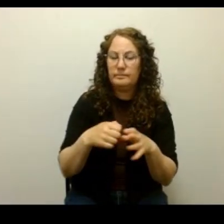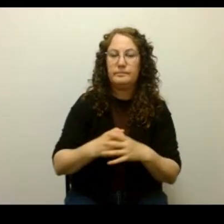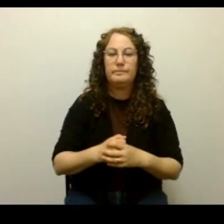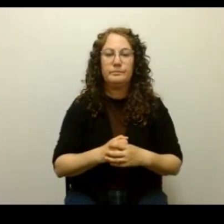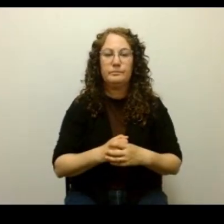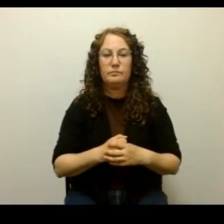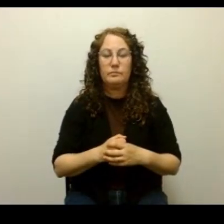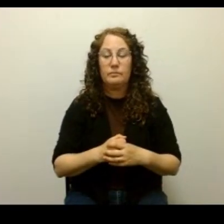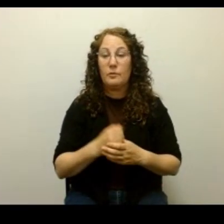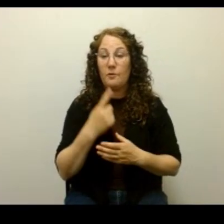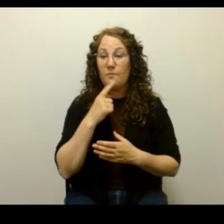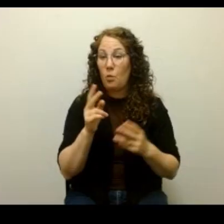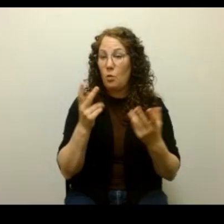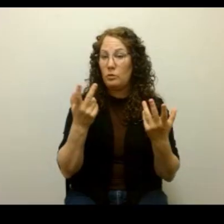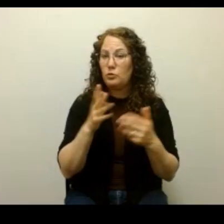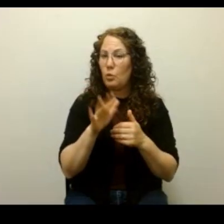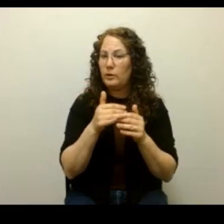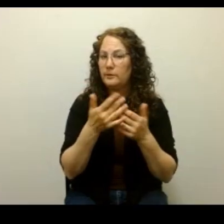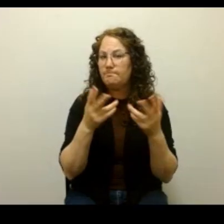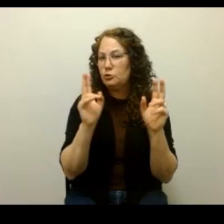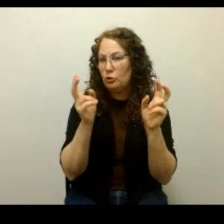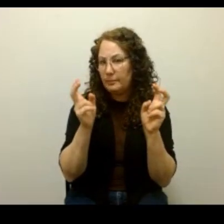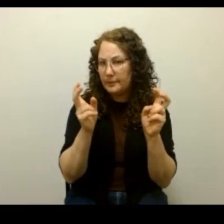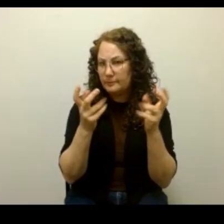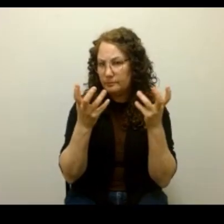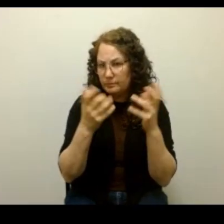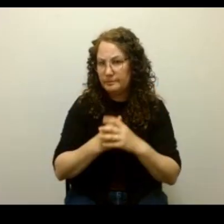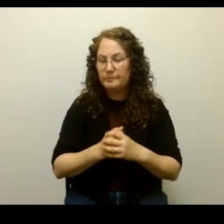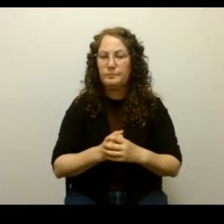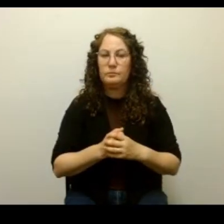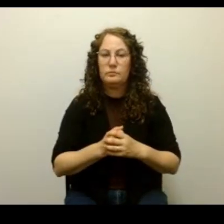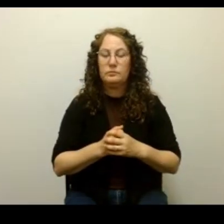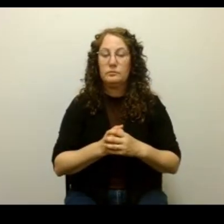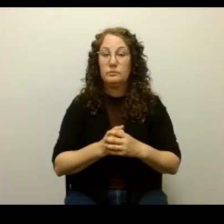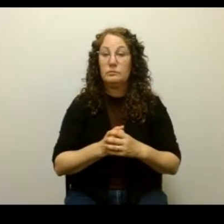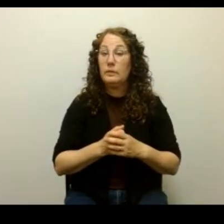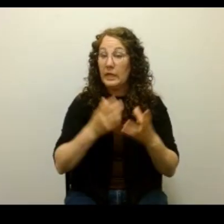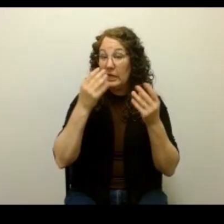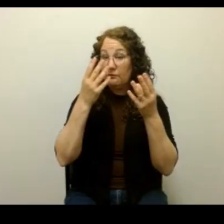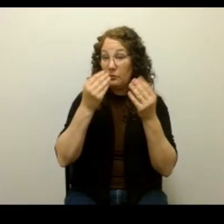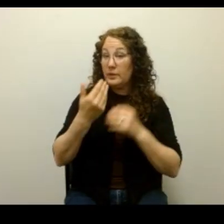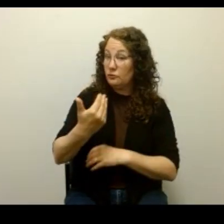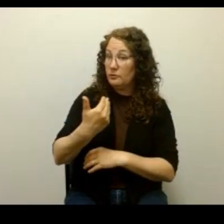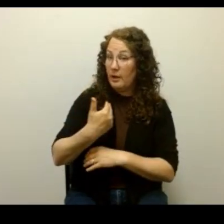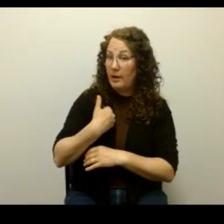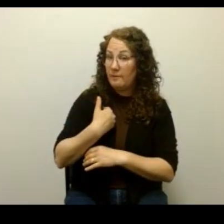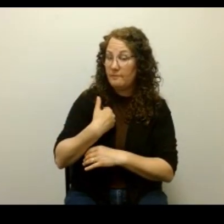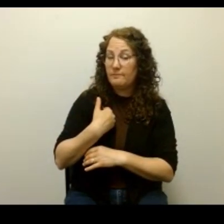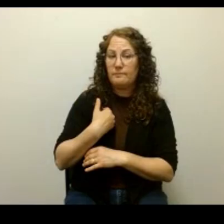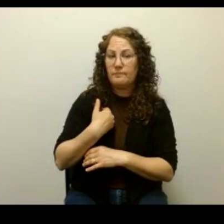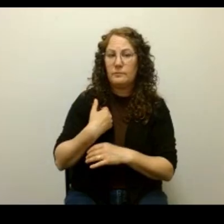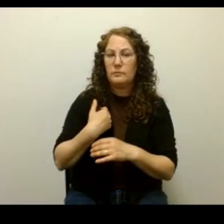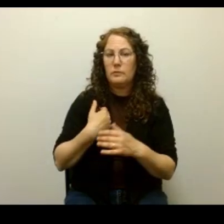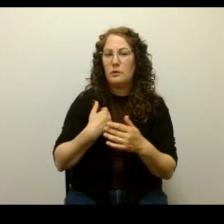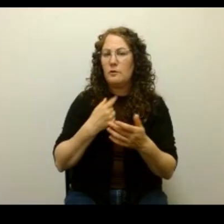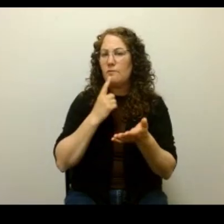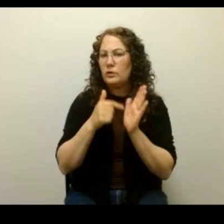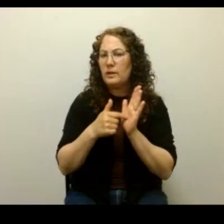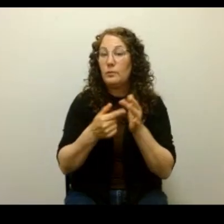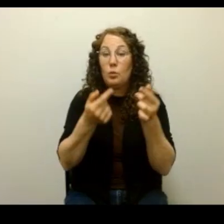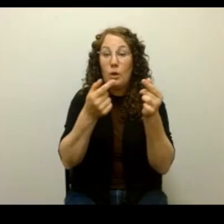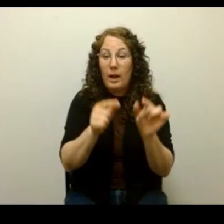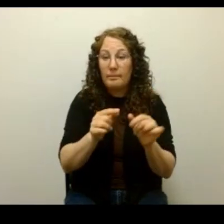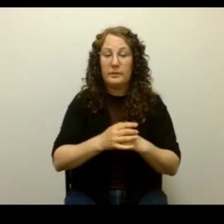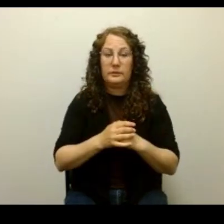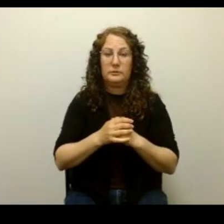of your topic of interest. You will be given the information about what happened, why